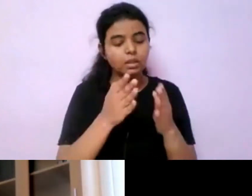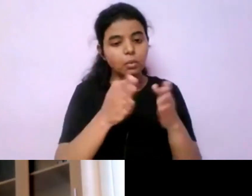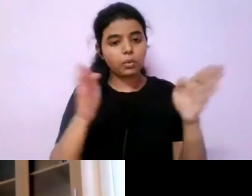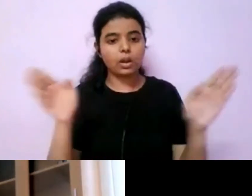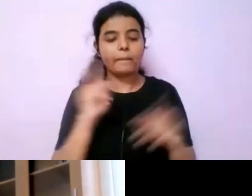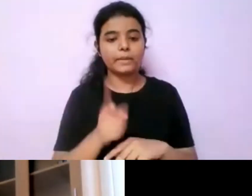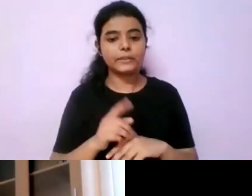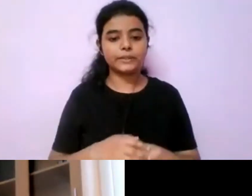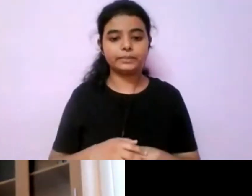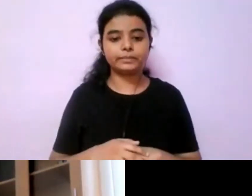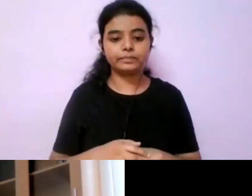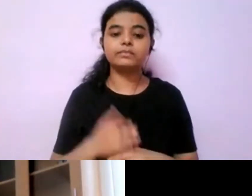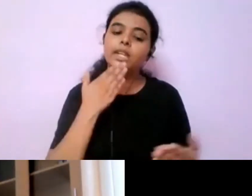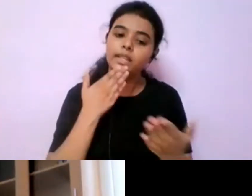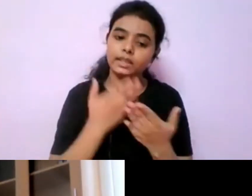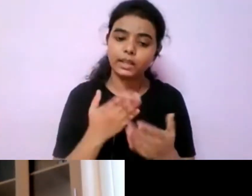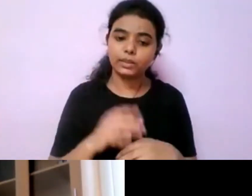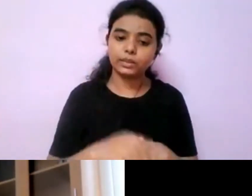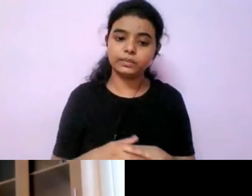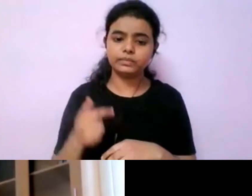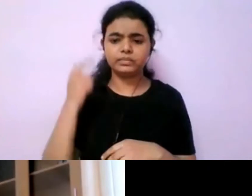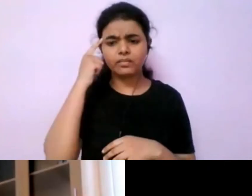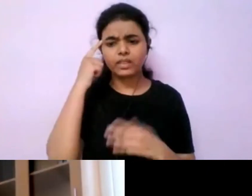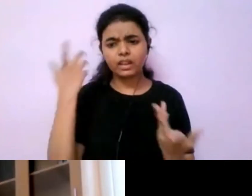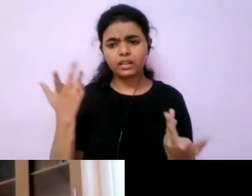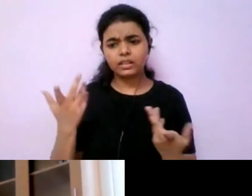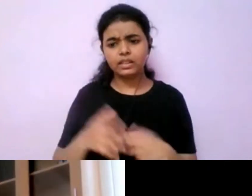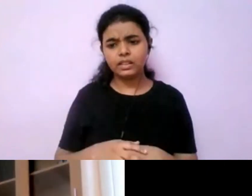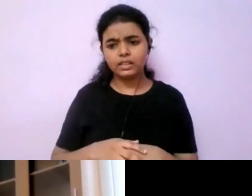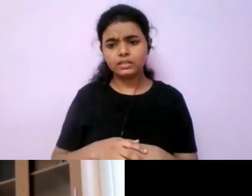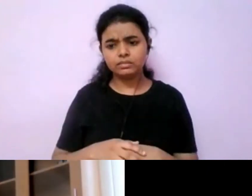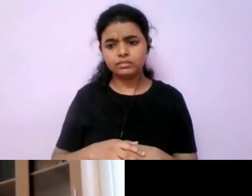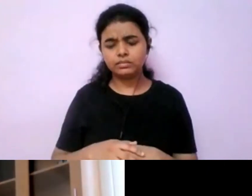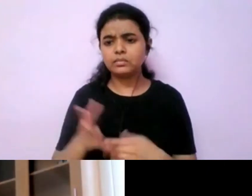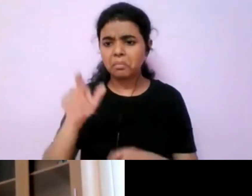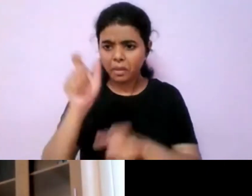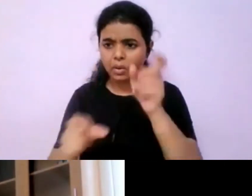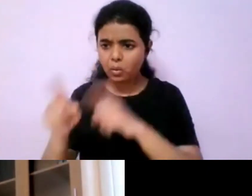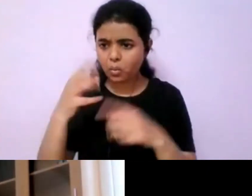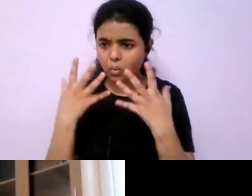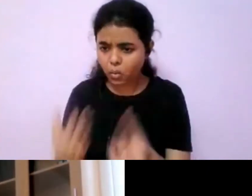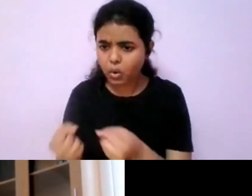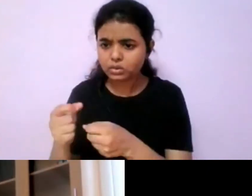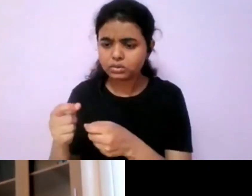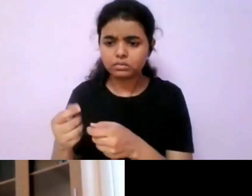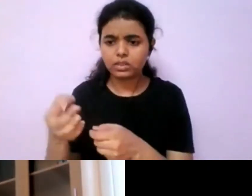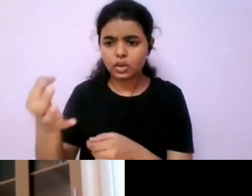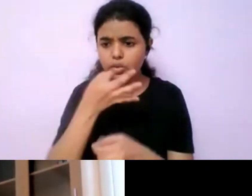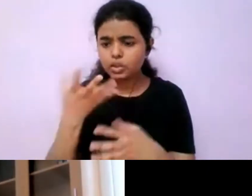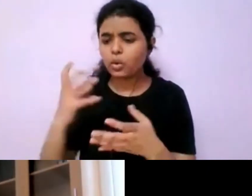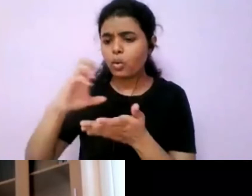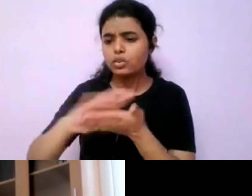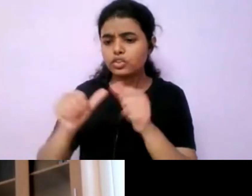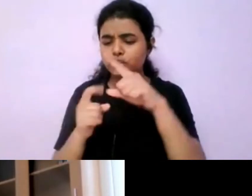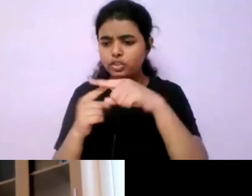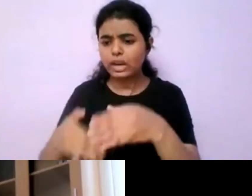Thank you. I think if participants want to ask questions or pose comments, they're